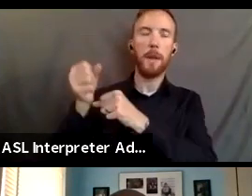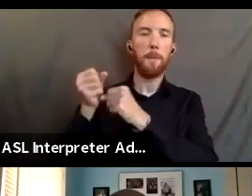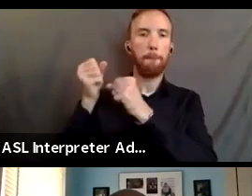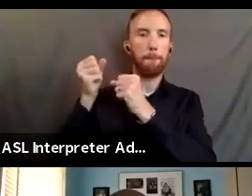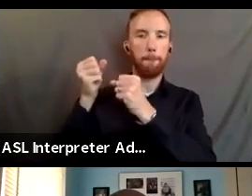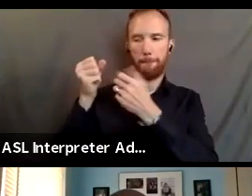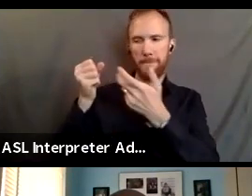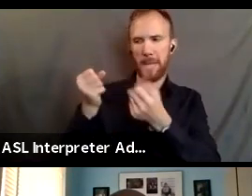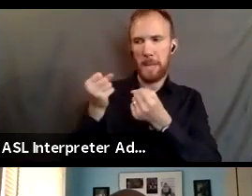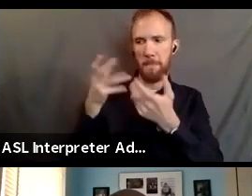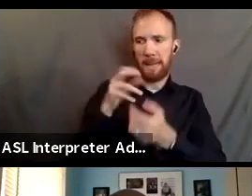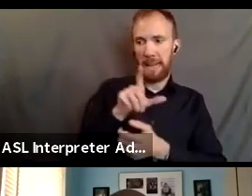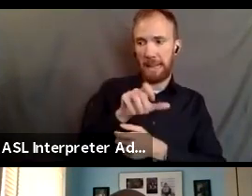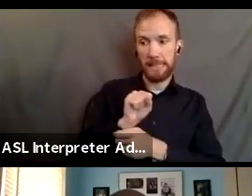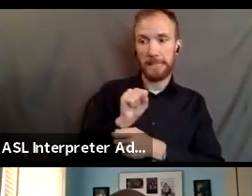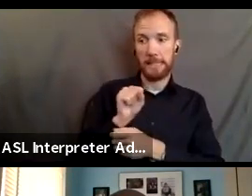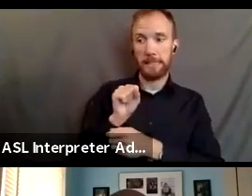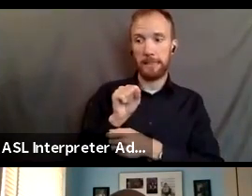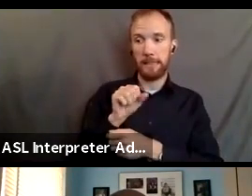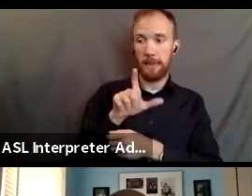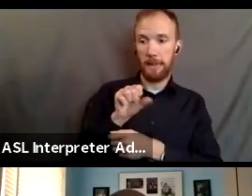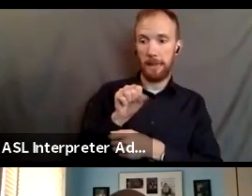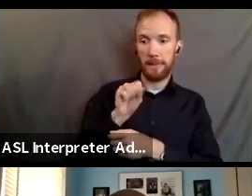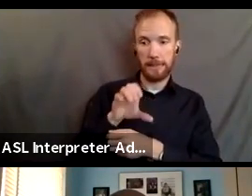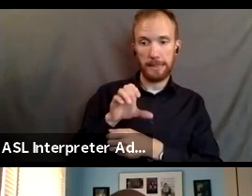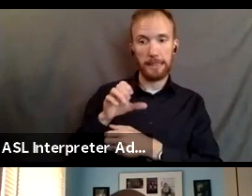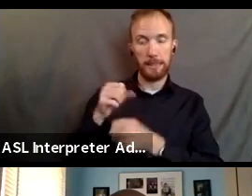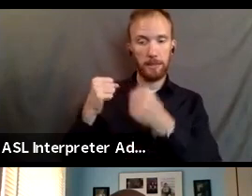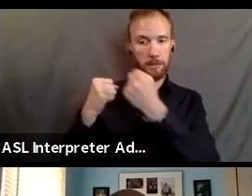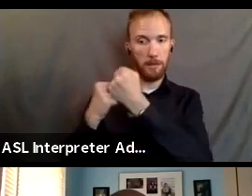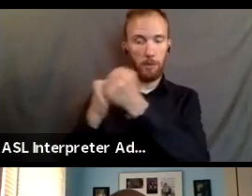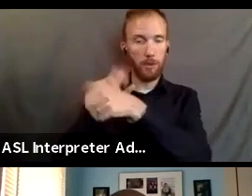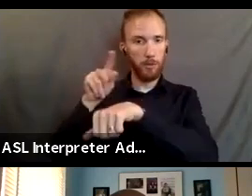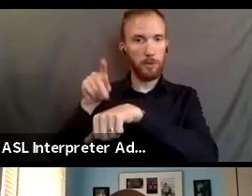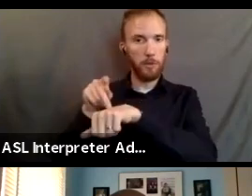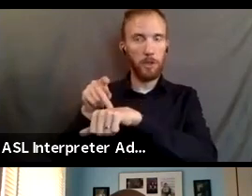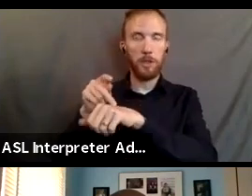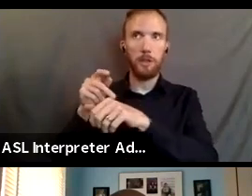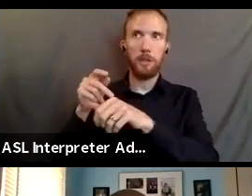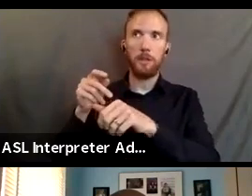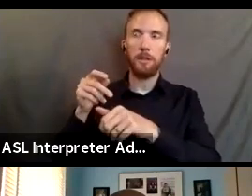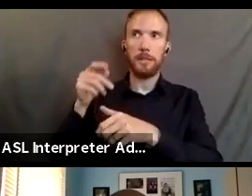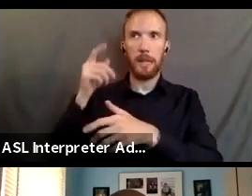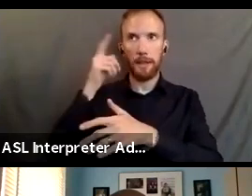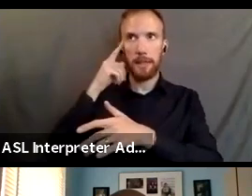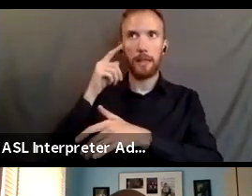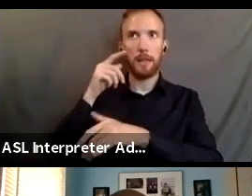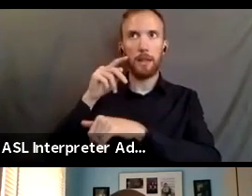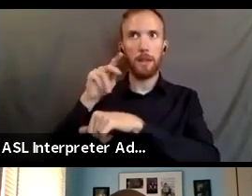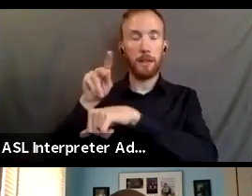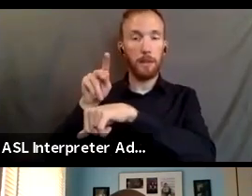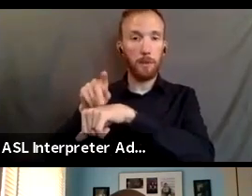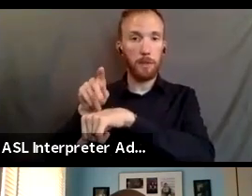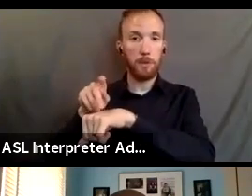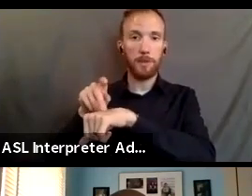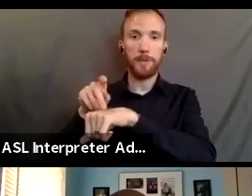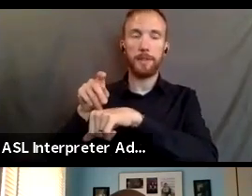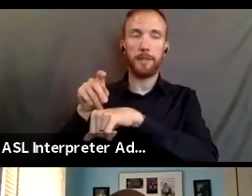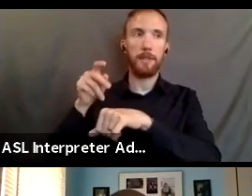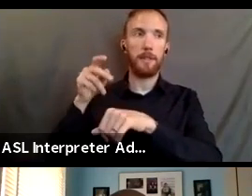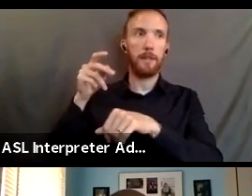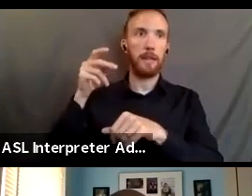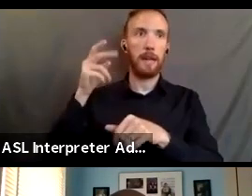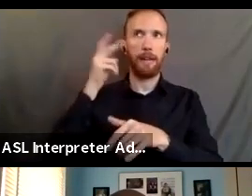and so um the principle i have no doubt the one that served these schools for years and years even after